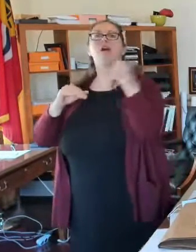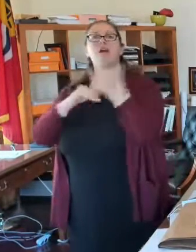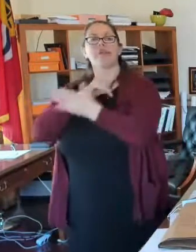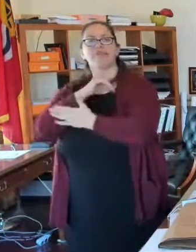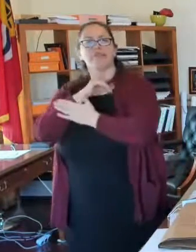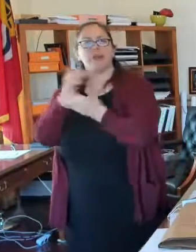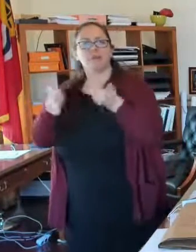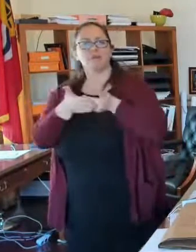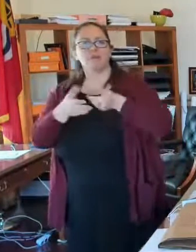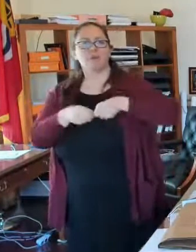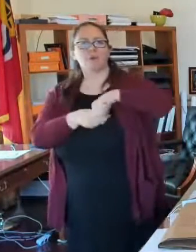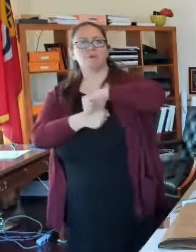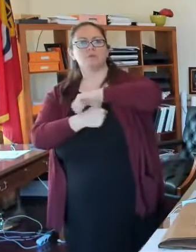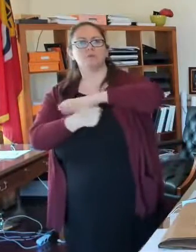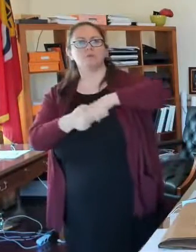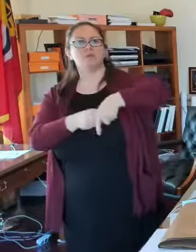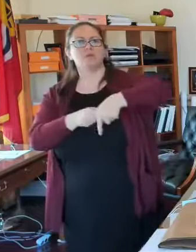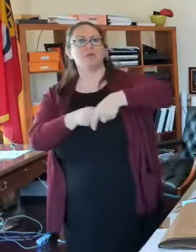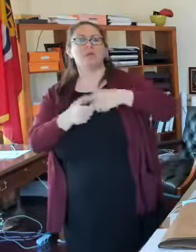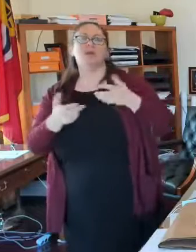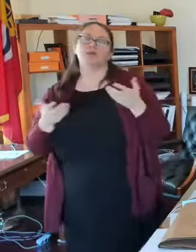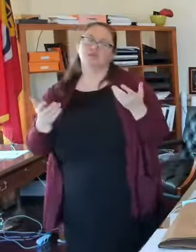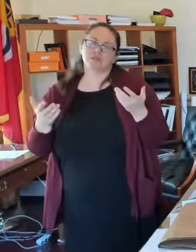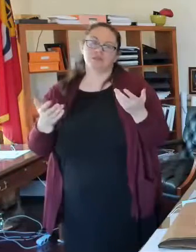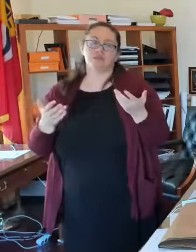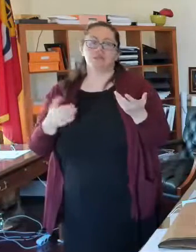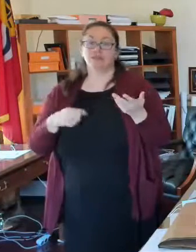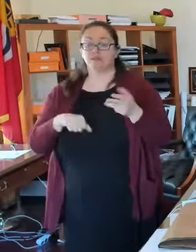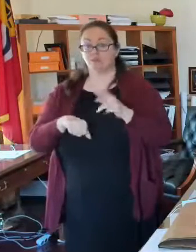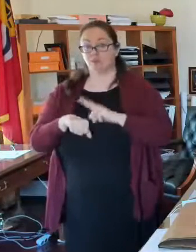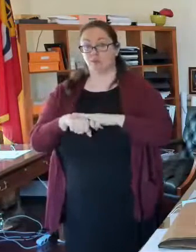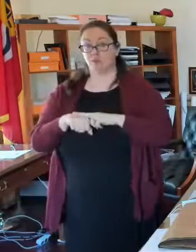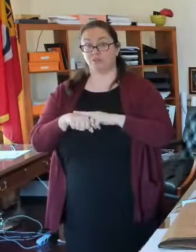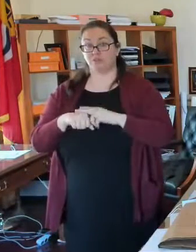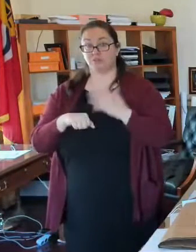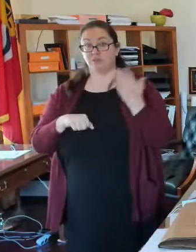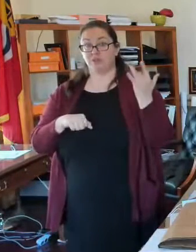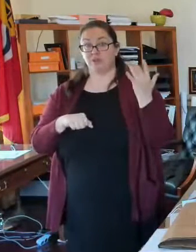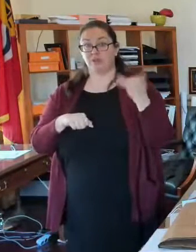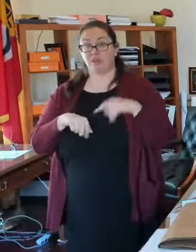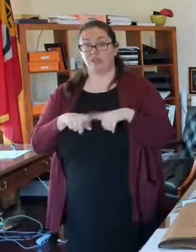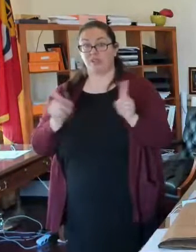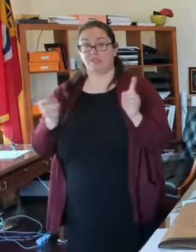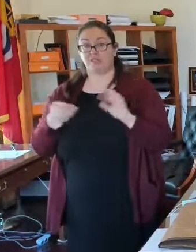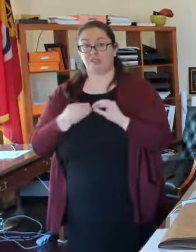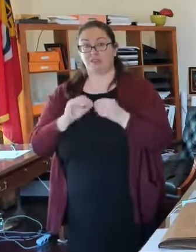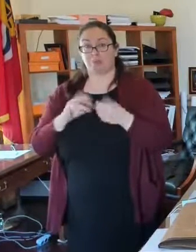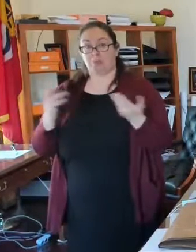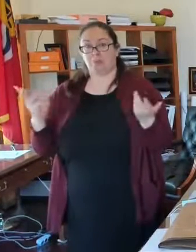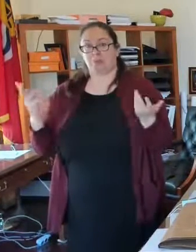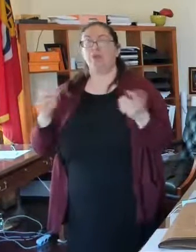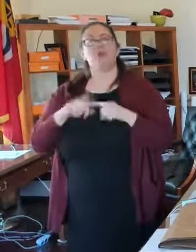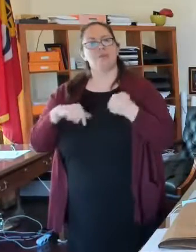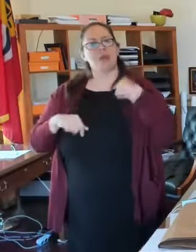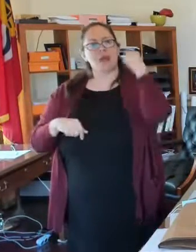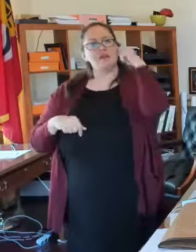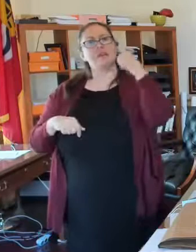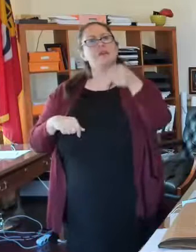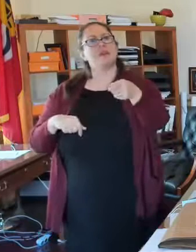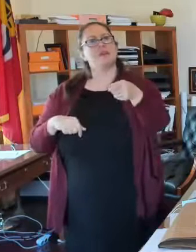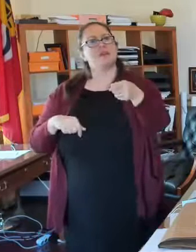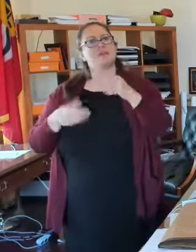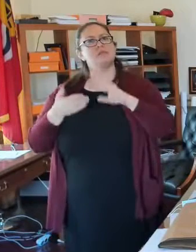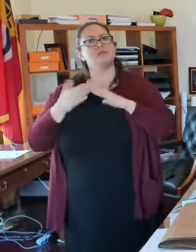And you know, of course, we don't know exactly what the reason for that is, but I credit the people of St. Louis and